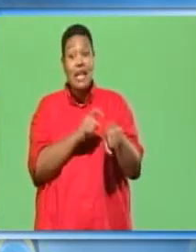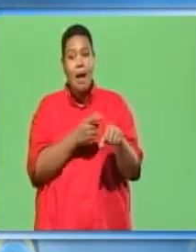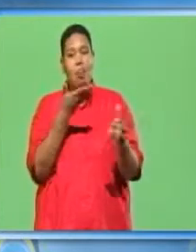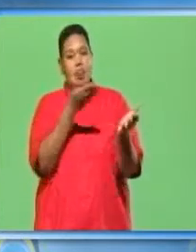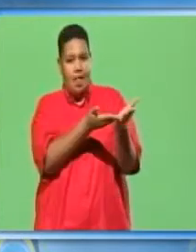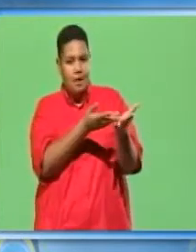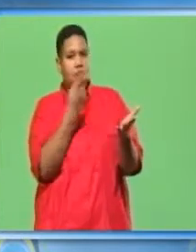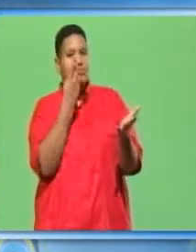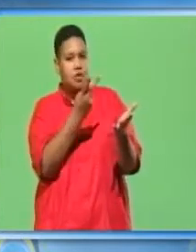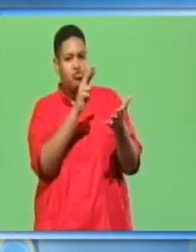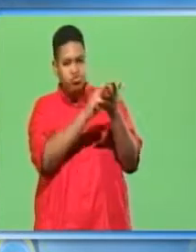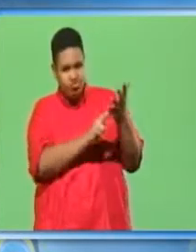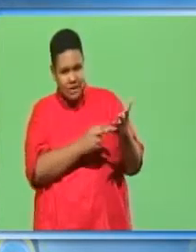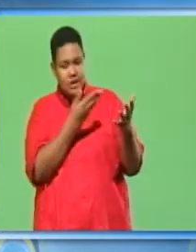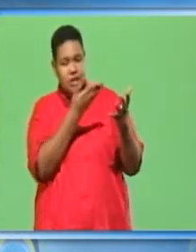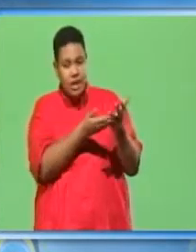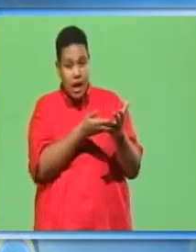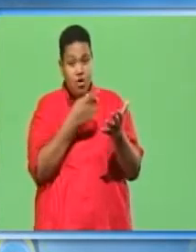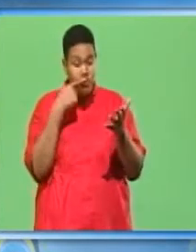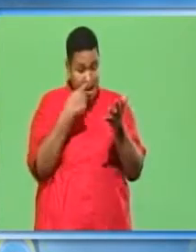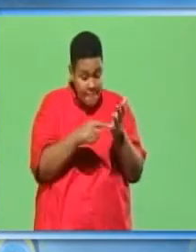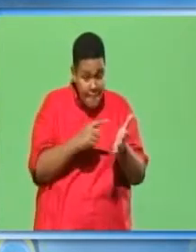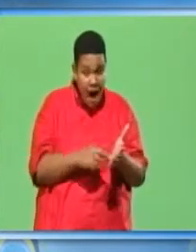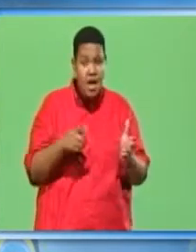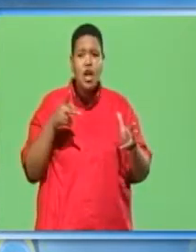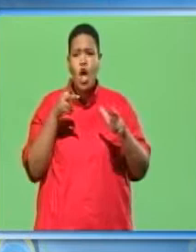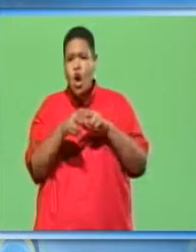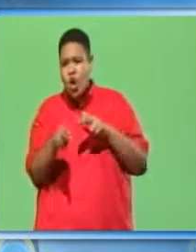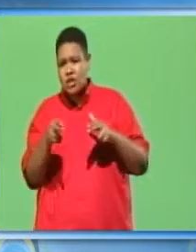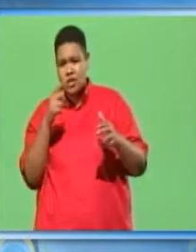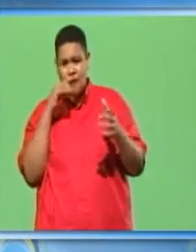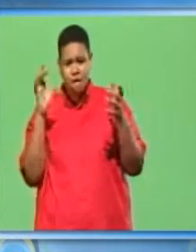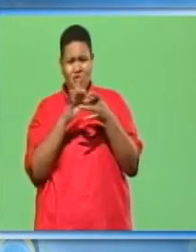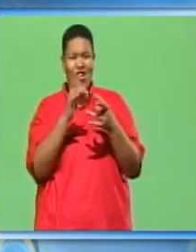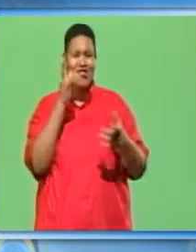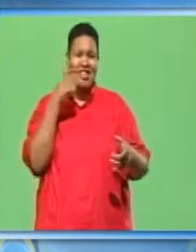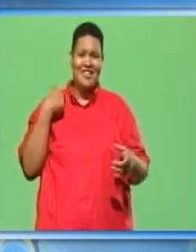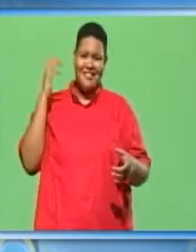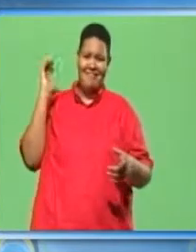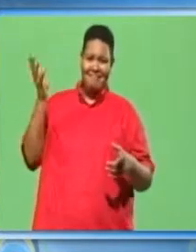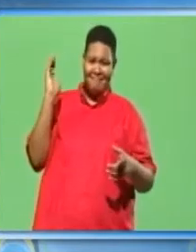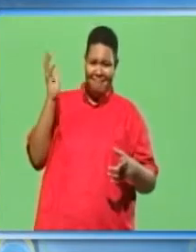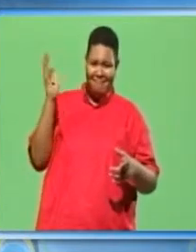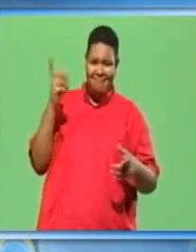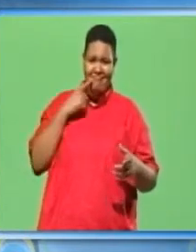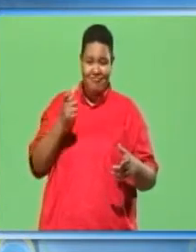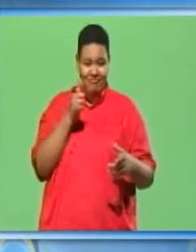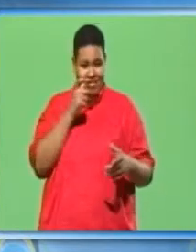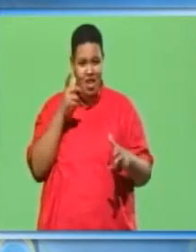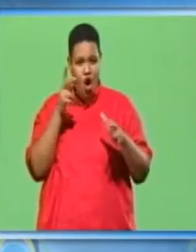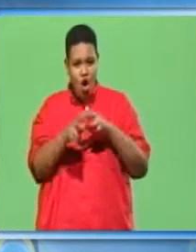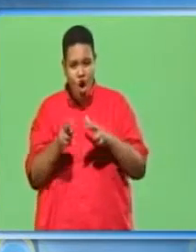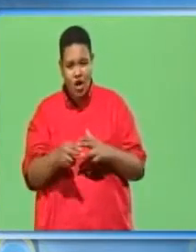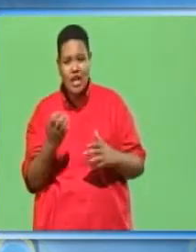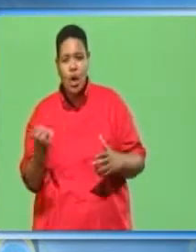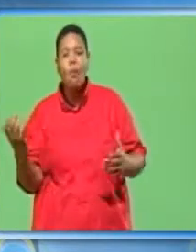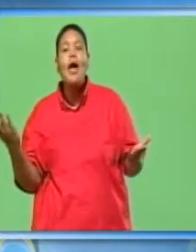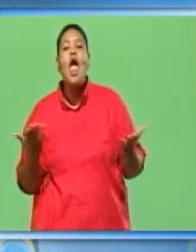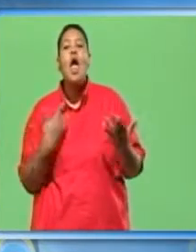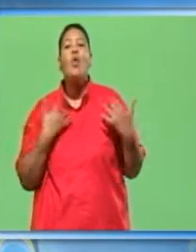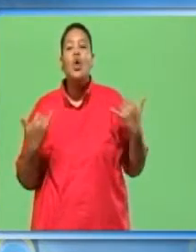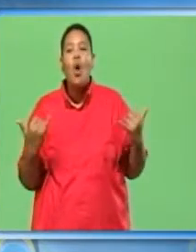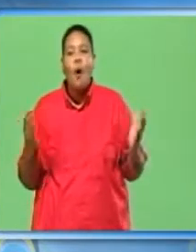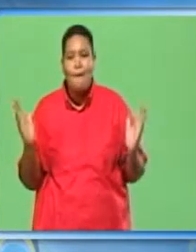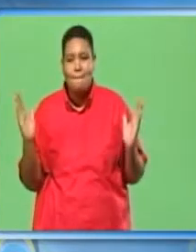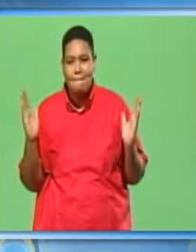container. The marking and cutting of joints have been covered in the videos on marking and cutting tools. Here we will put